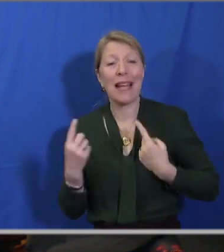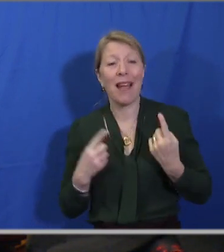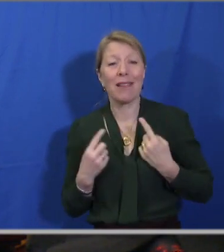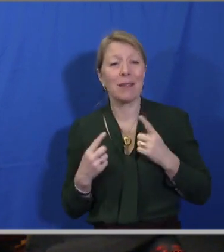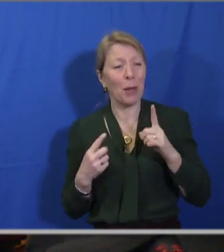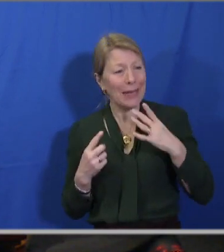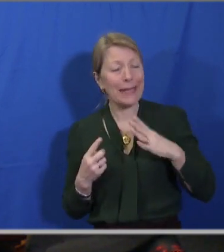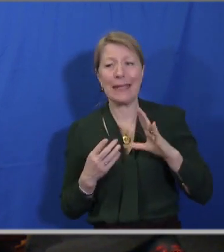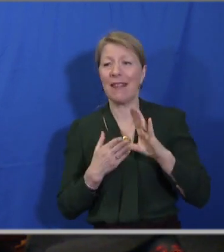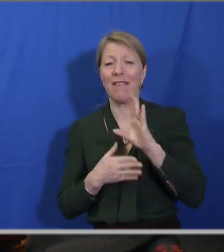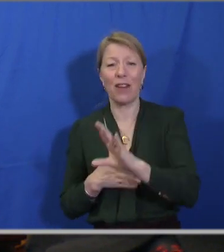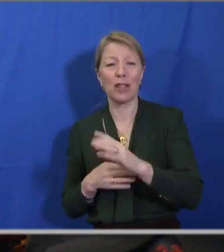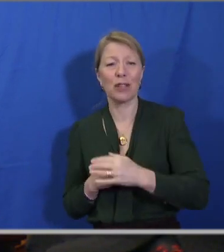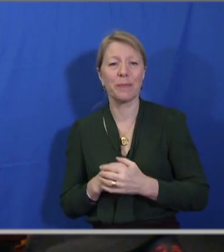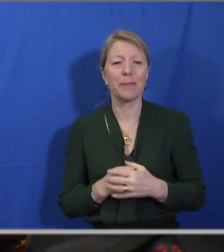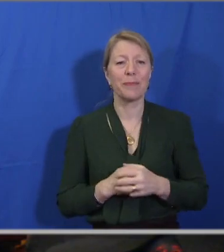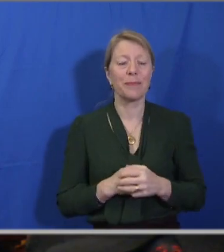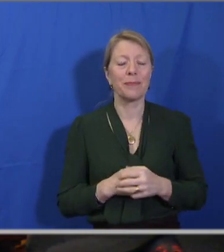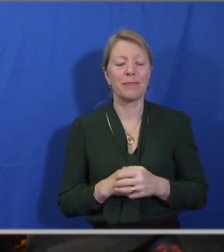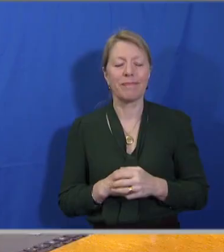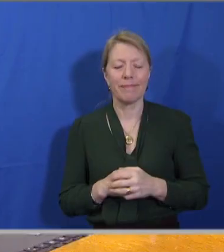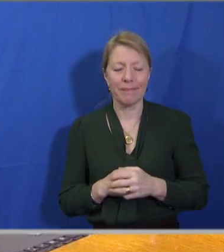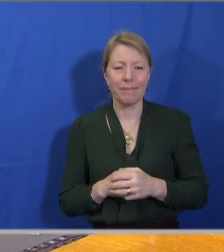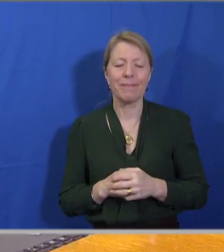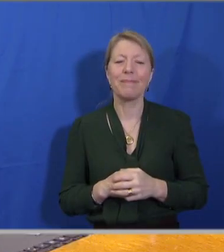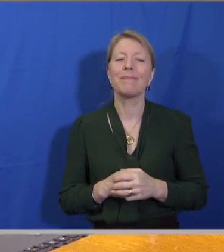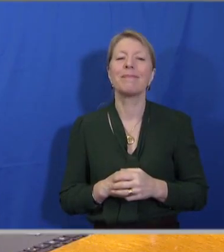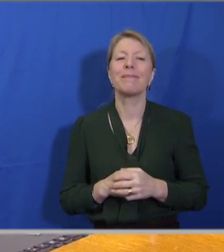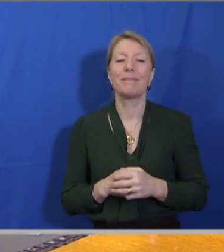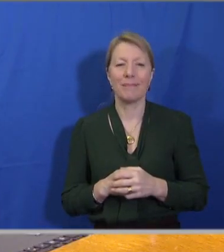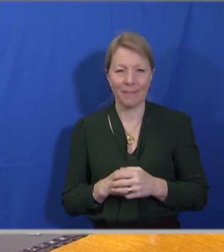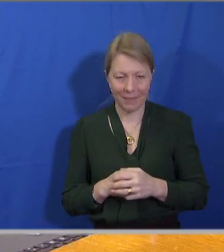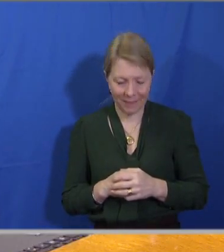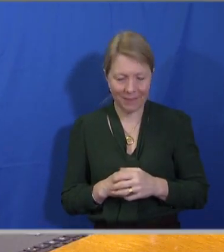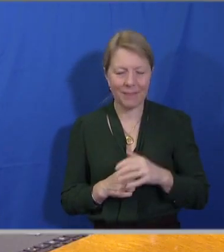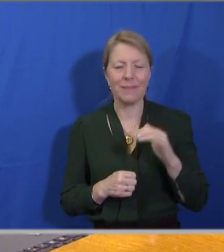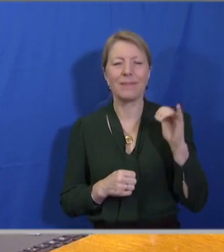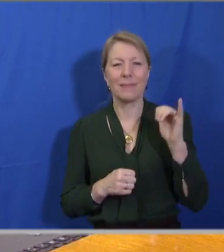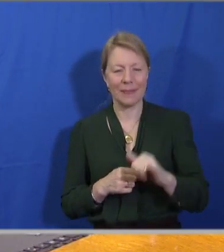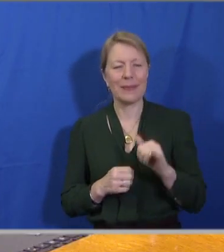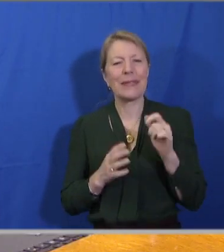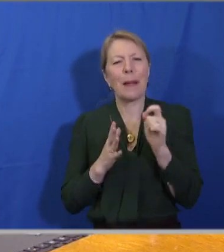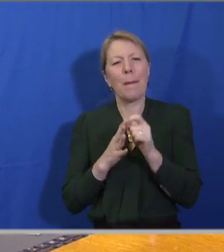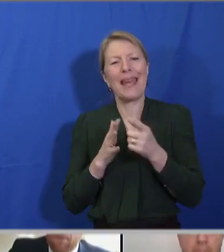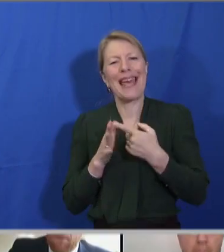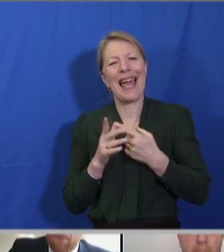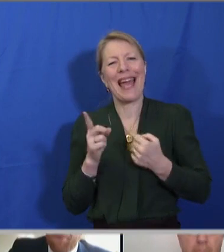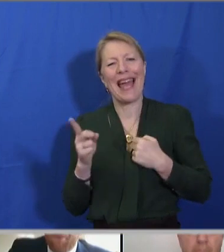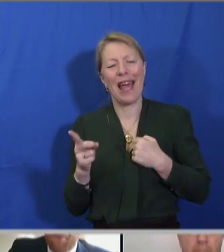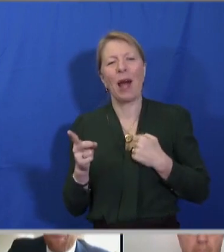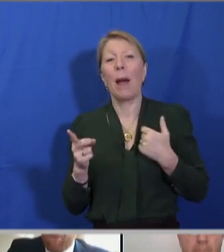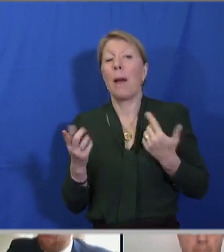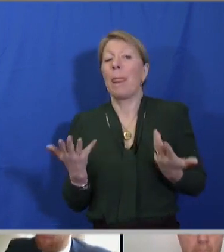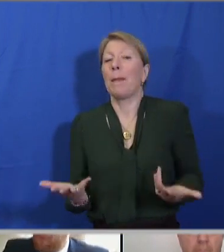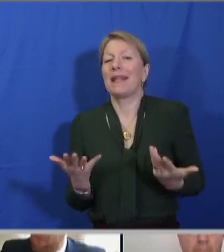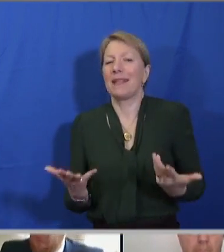Yeah, so follow up there, Mark, in relation to the PAs. Yes, 500. Chair. In terms of PAs, we are working with trusts to gather the